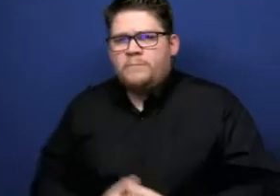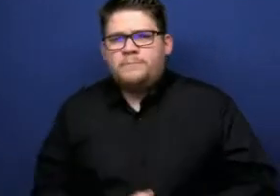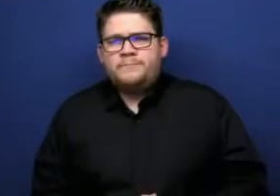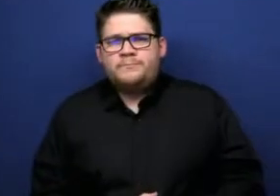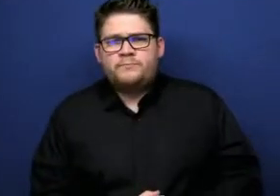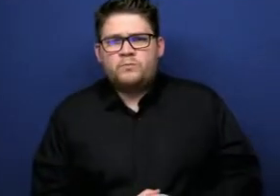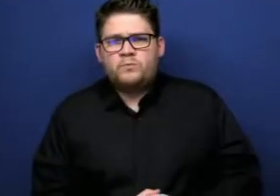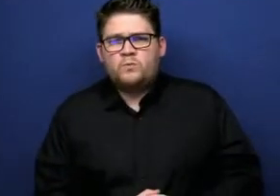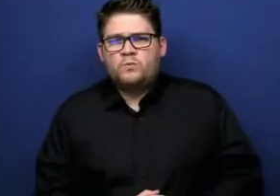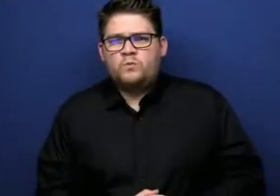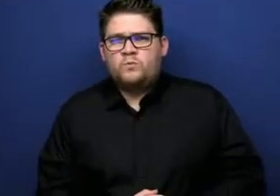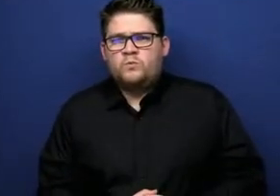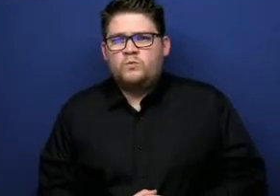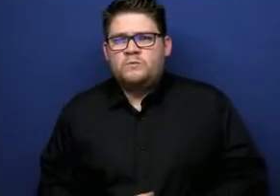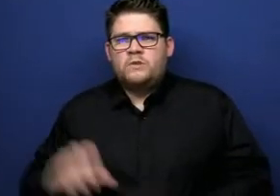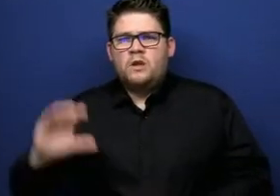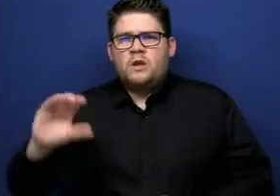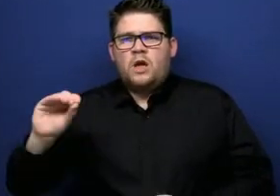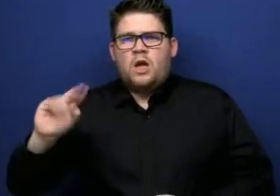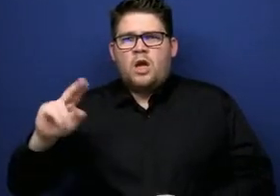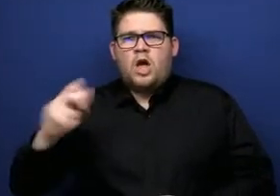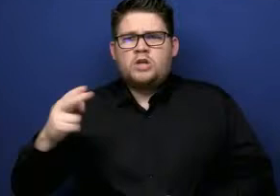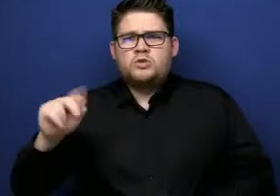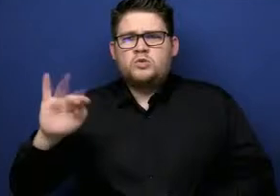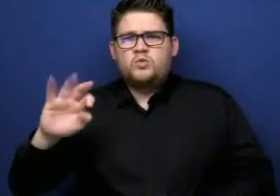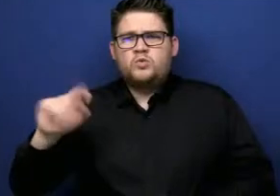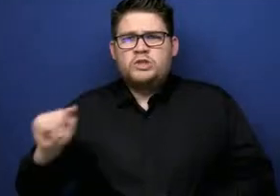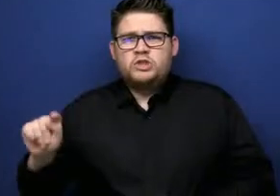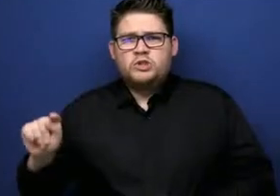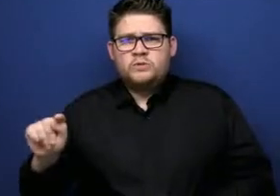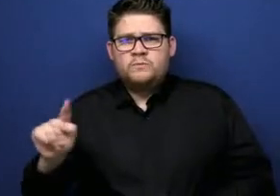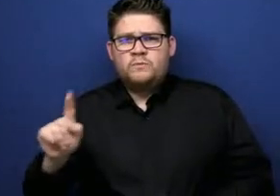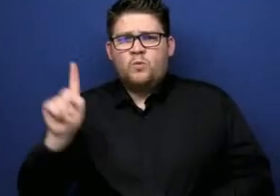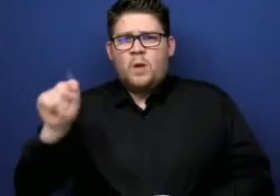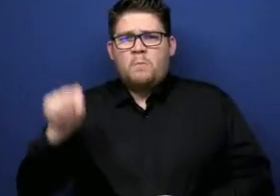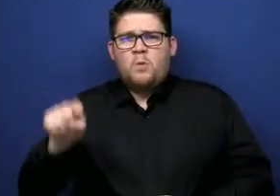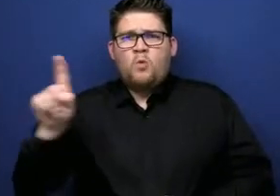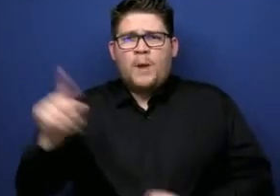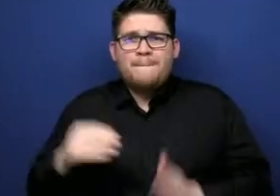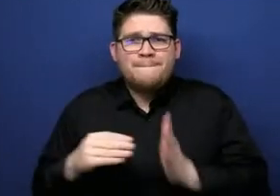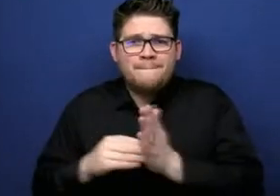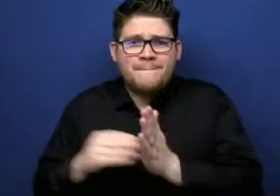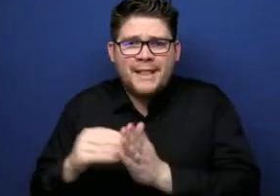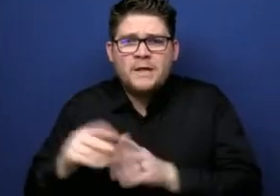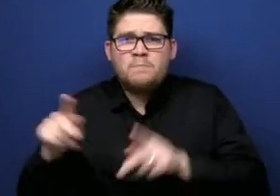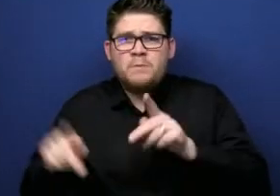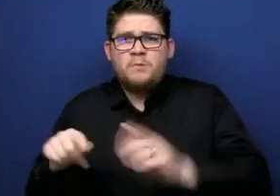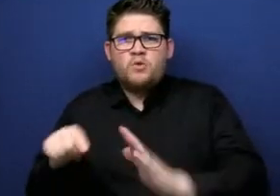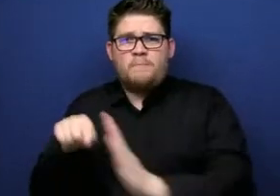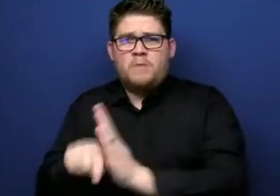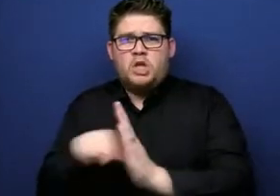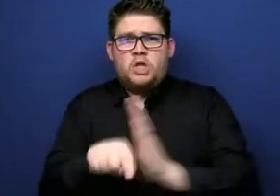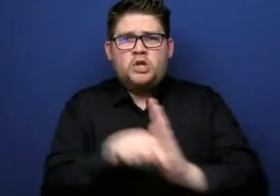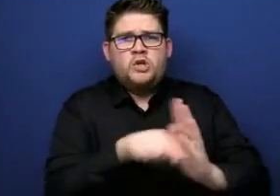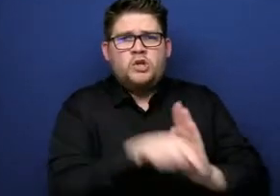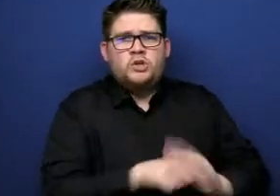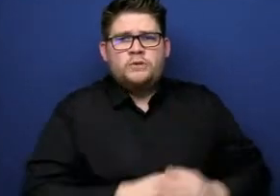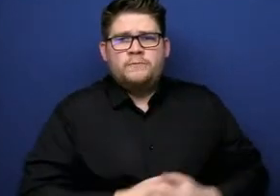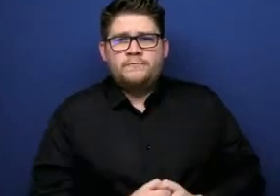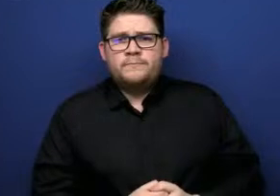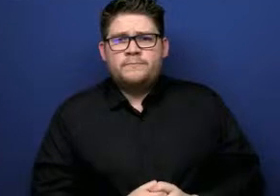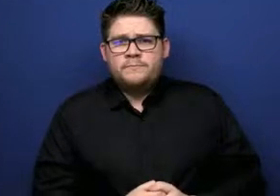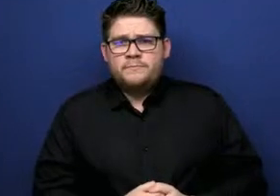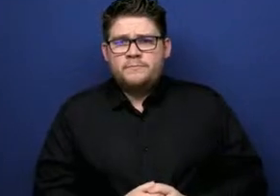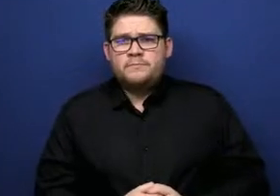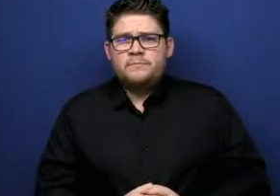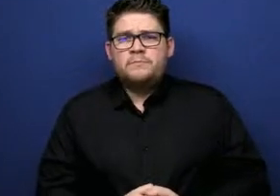the Canada Compound, Canada spelled with a K. It held the treasures, clothes, and food